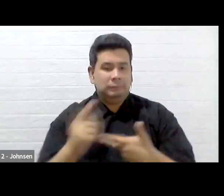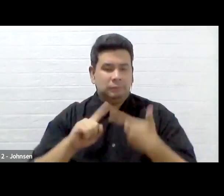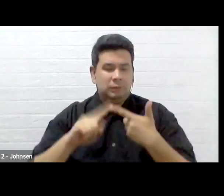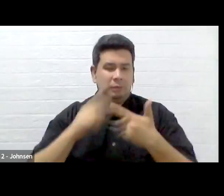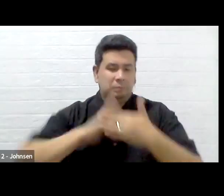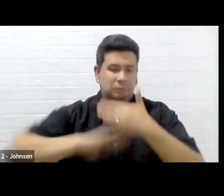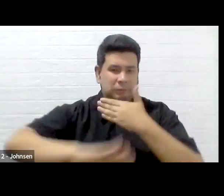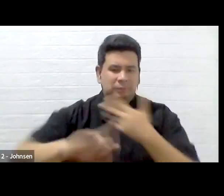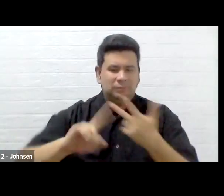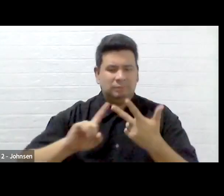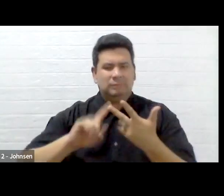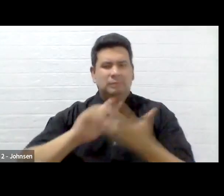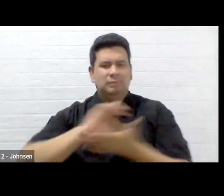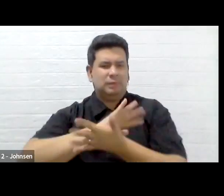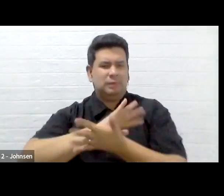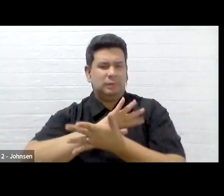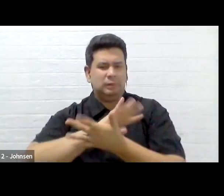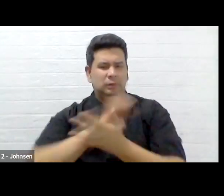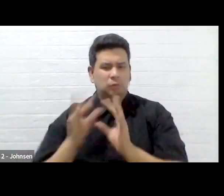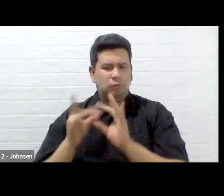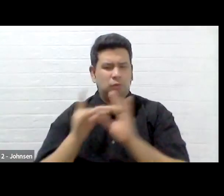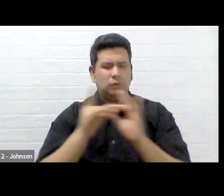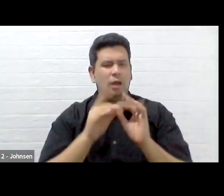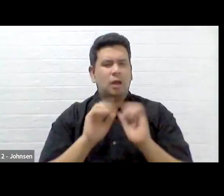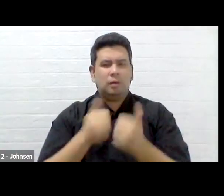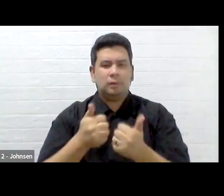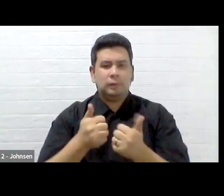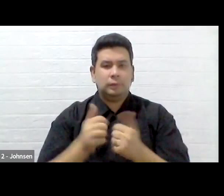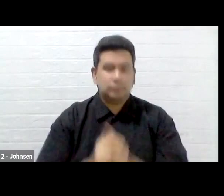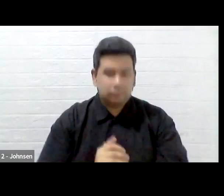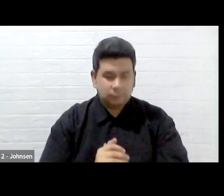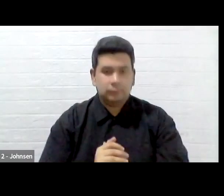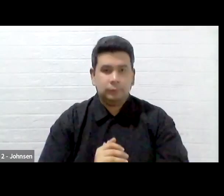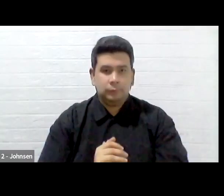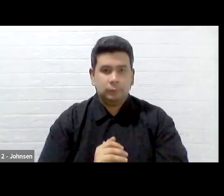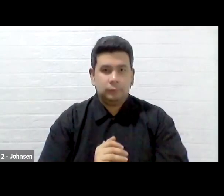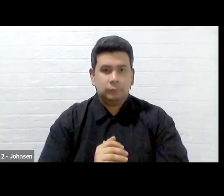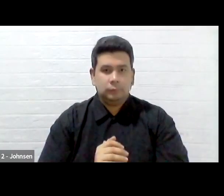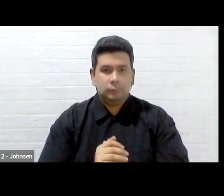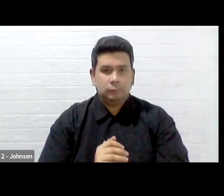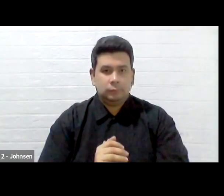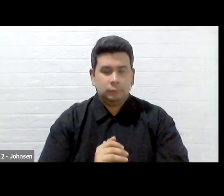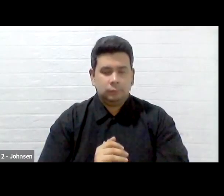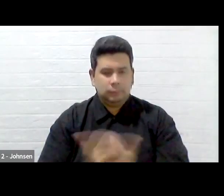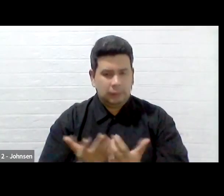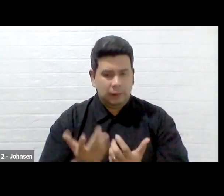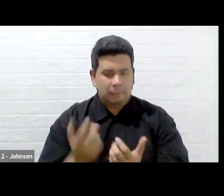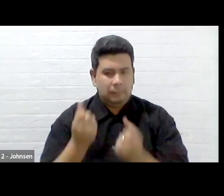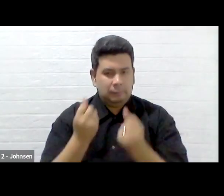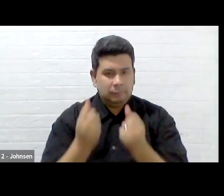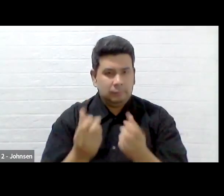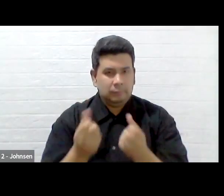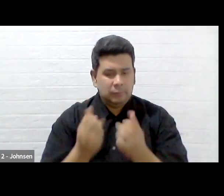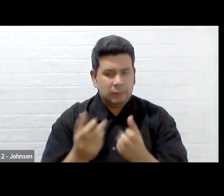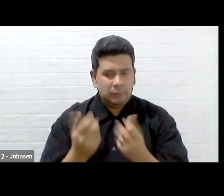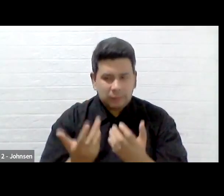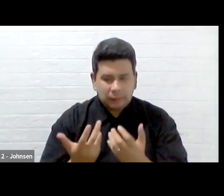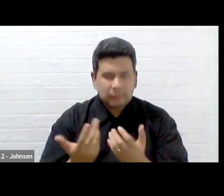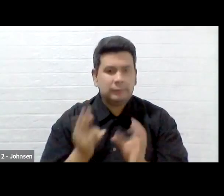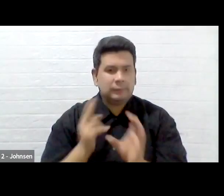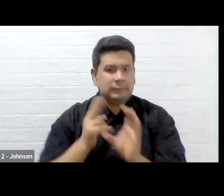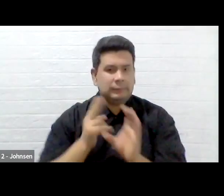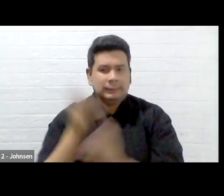because to this morning, I'm really letting you know, we have a whole range of fantastic, outstanding